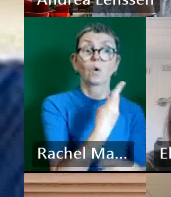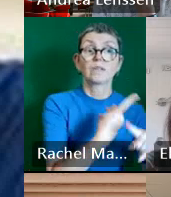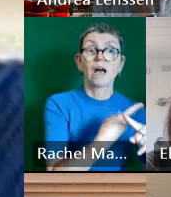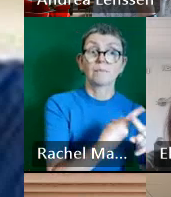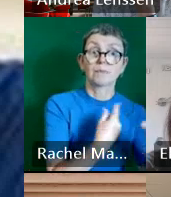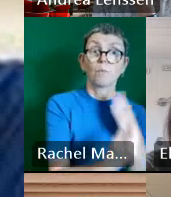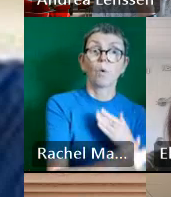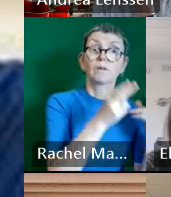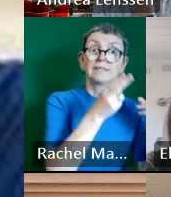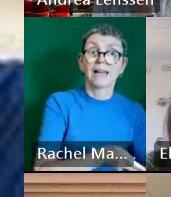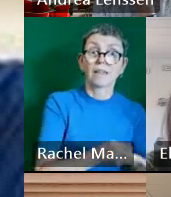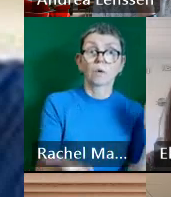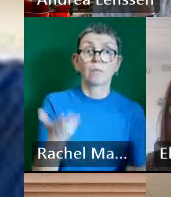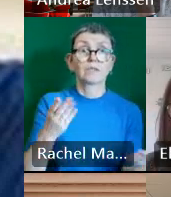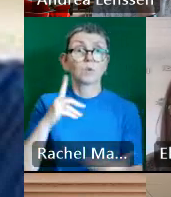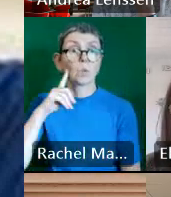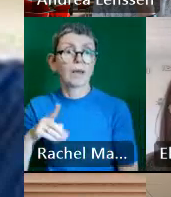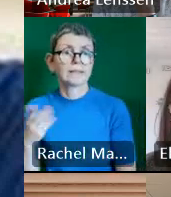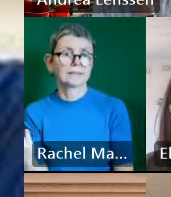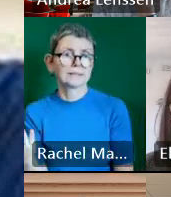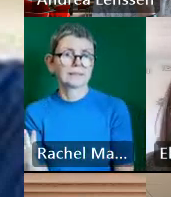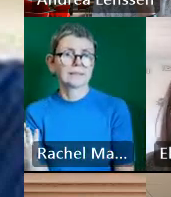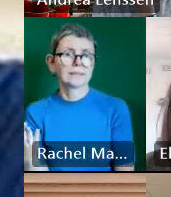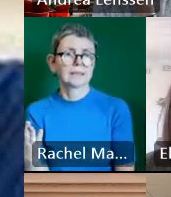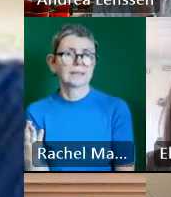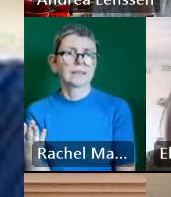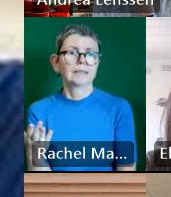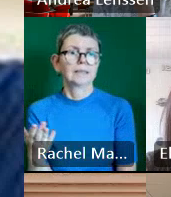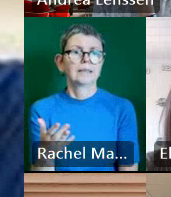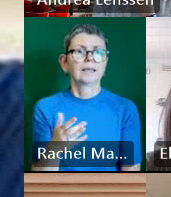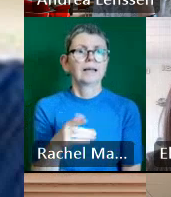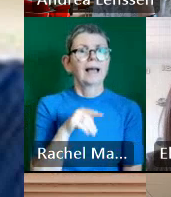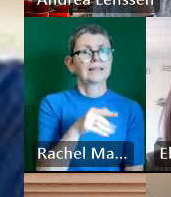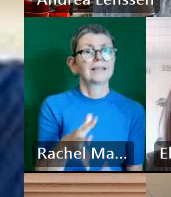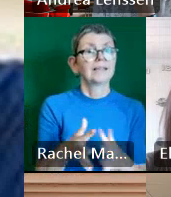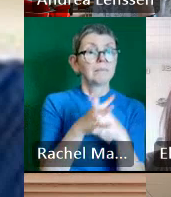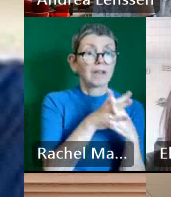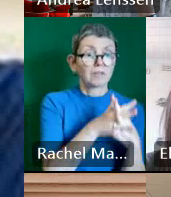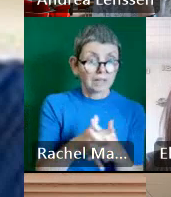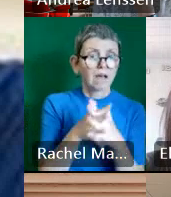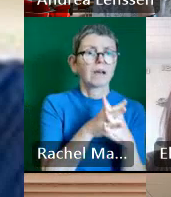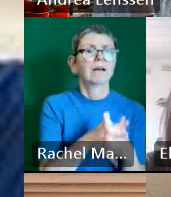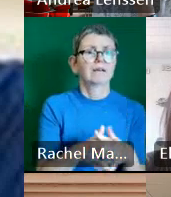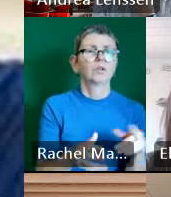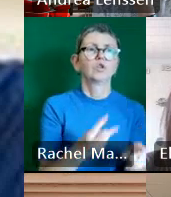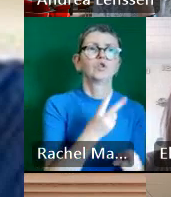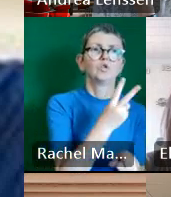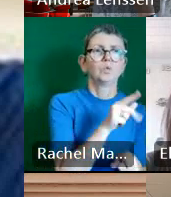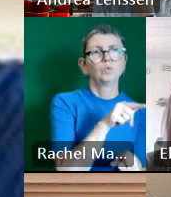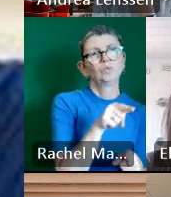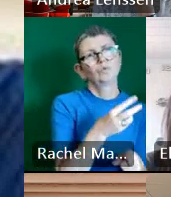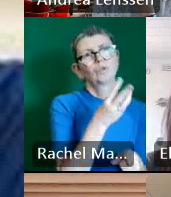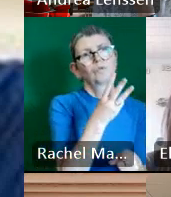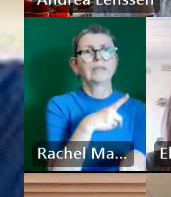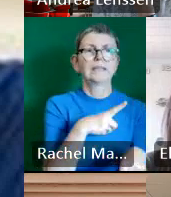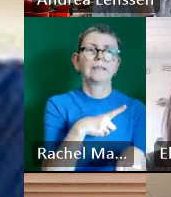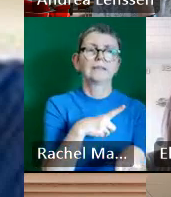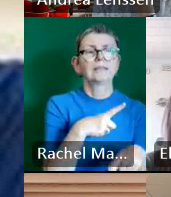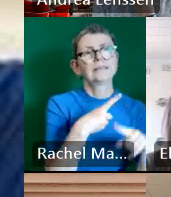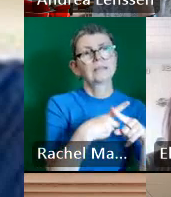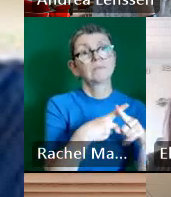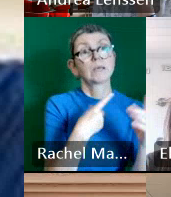And the CDC, which is in the US, showed that Black women died 2 to 3 times higher the rate. And famous